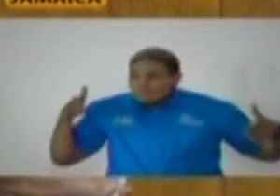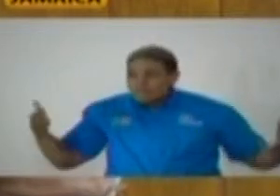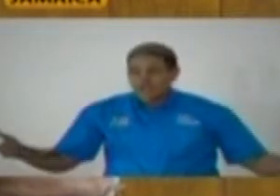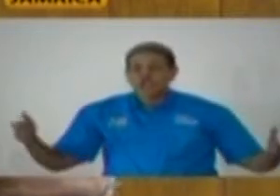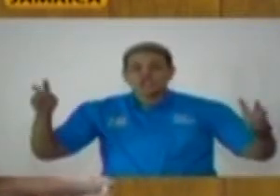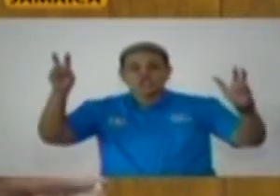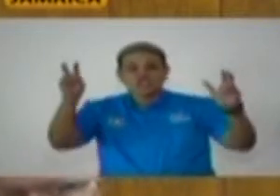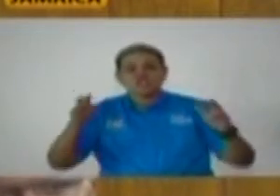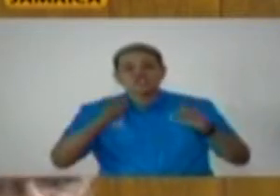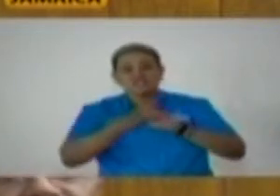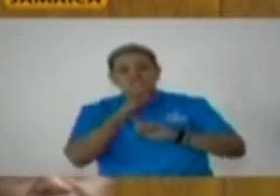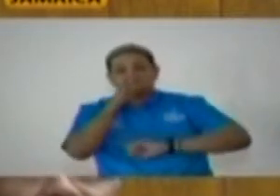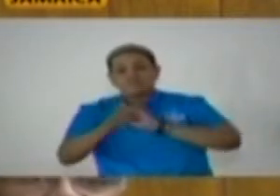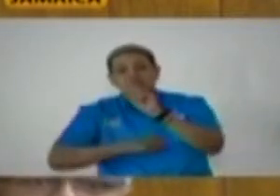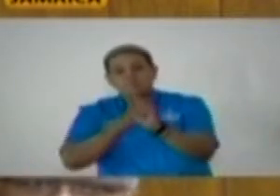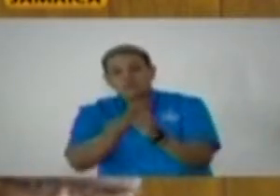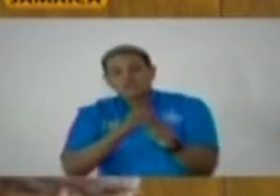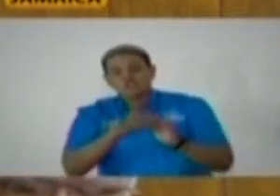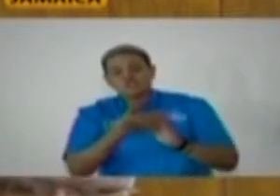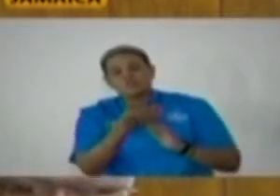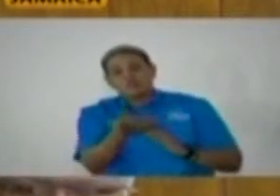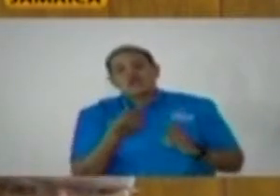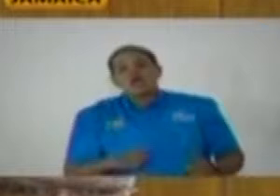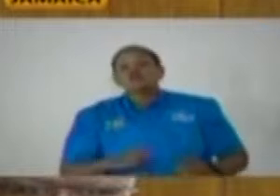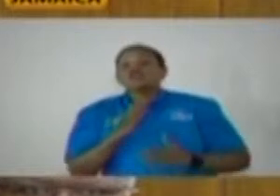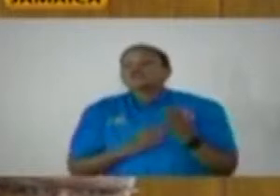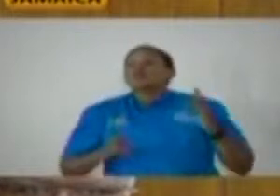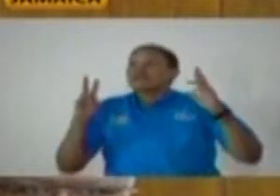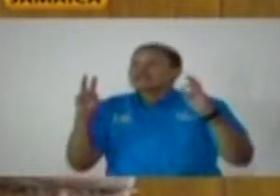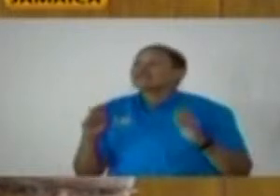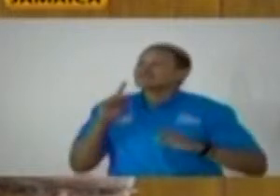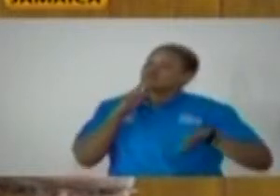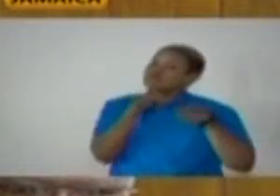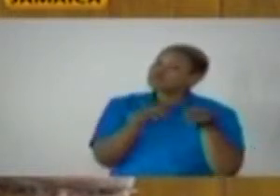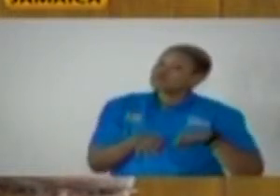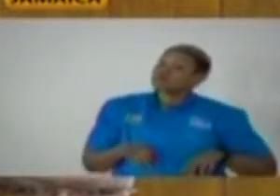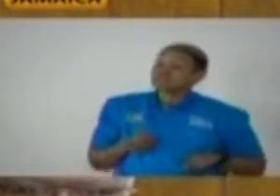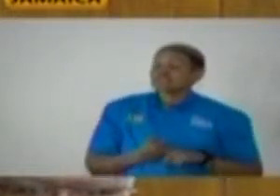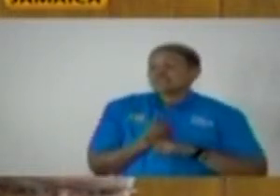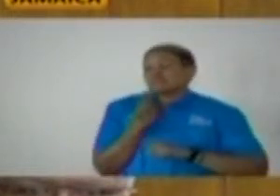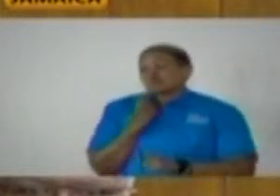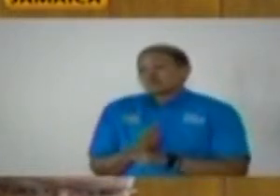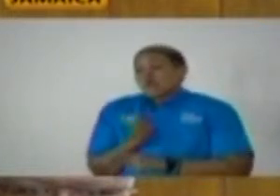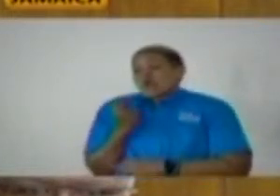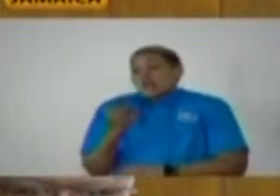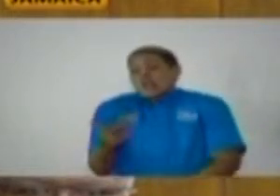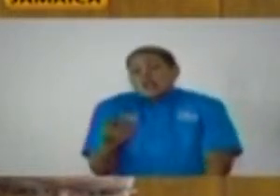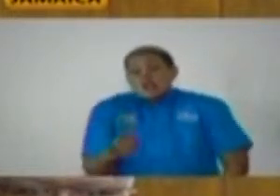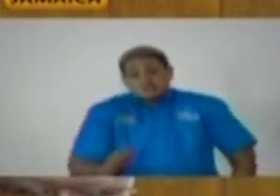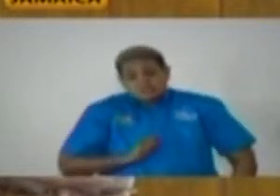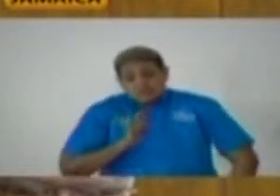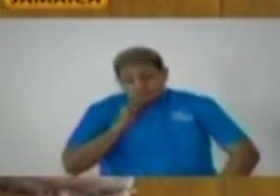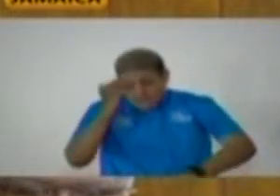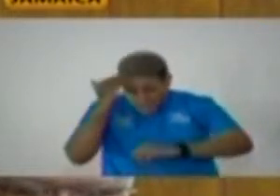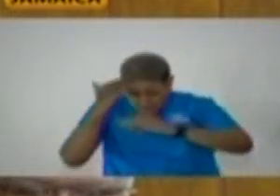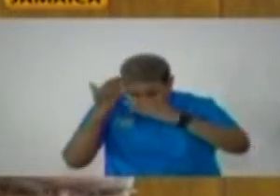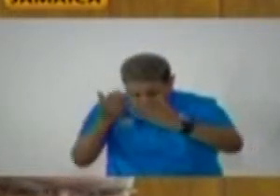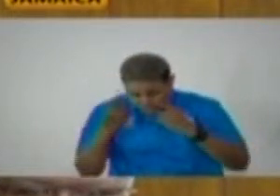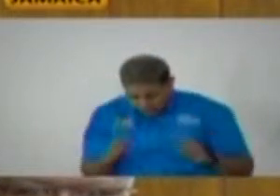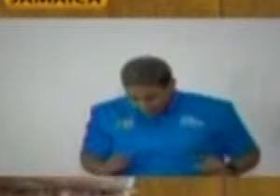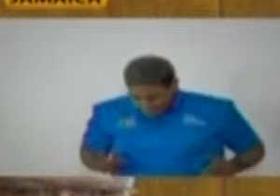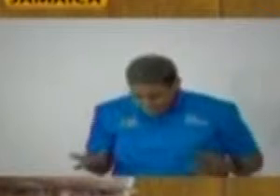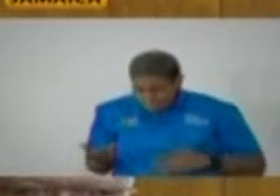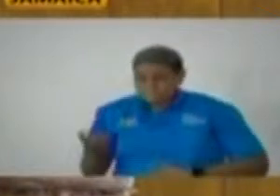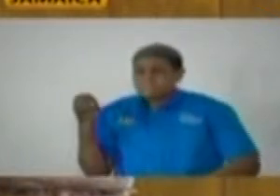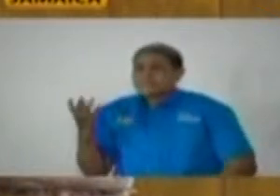issues that are affecting the country. Some of the issues outlined are a step in the right direction, and I've acknowledged